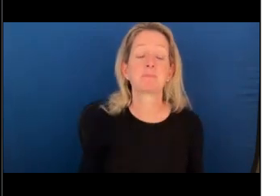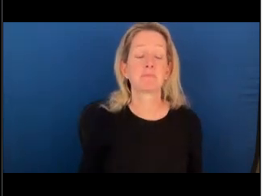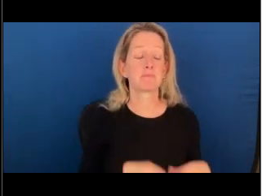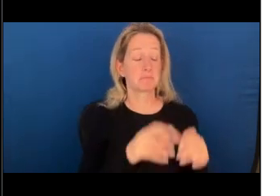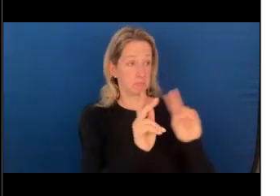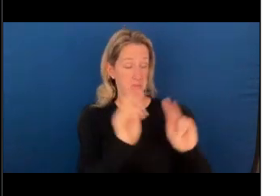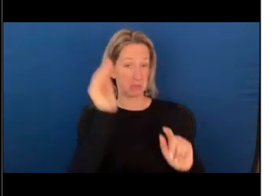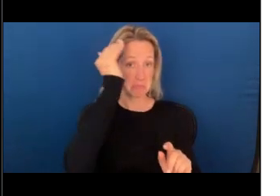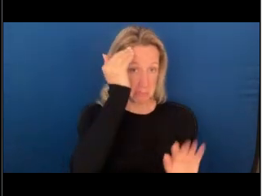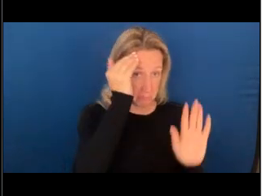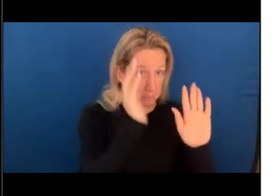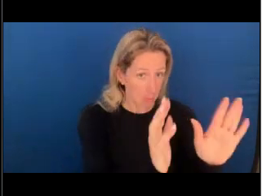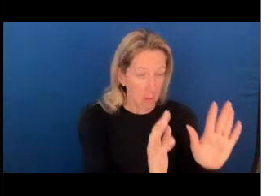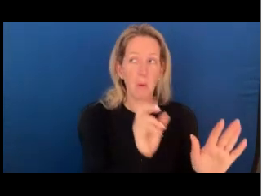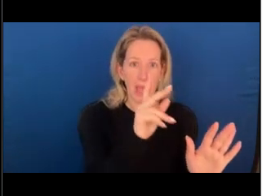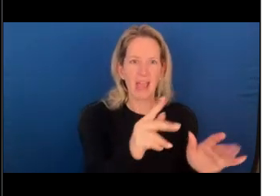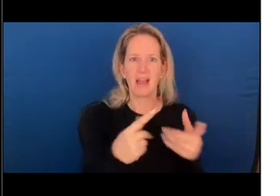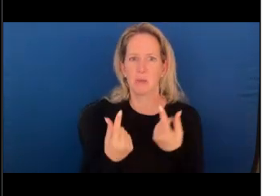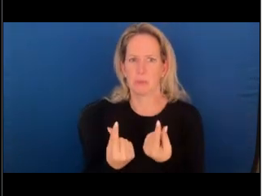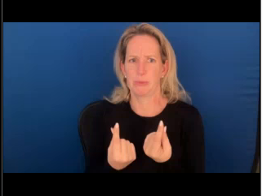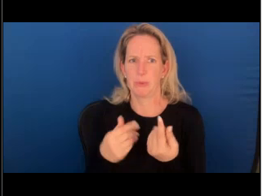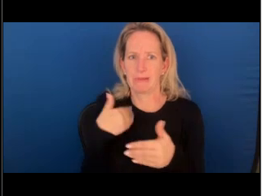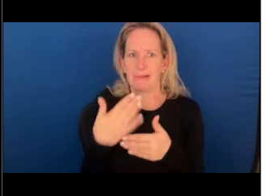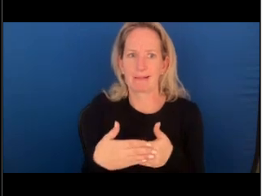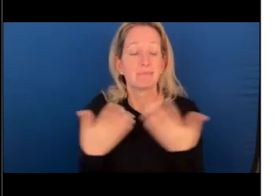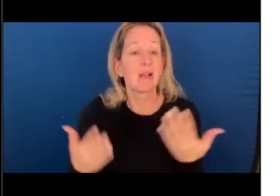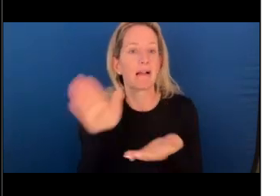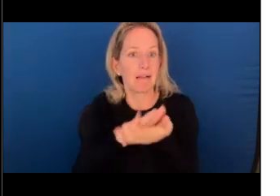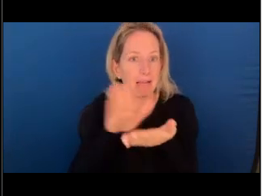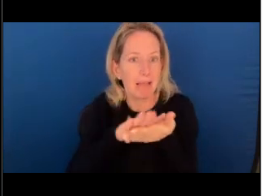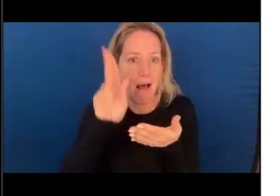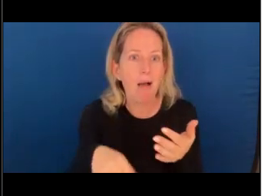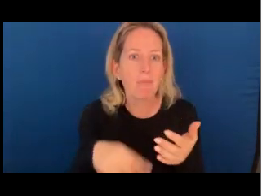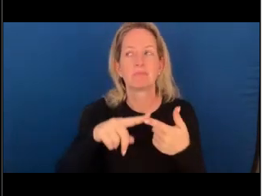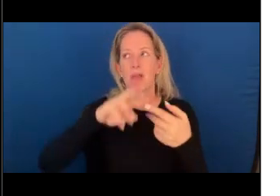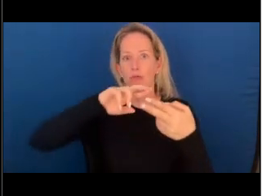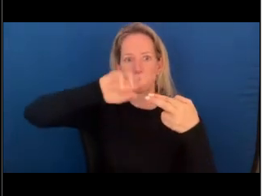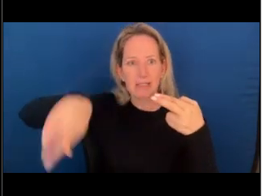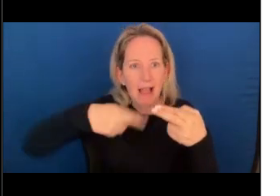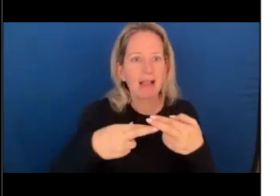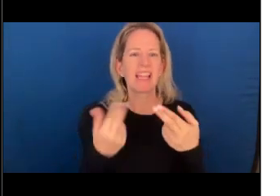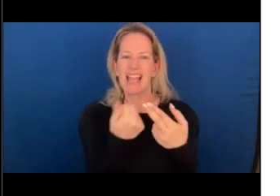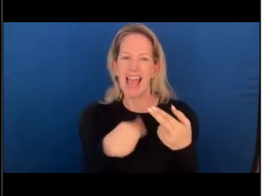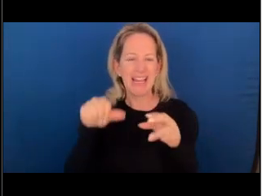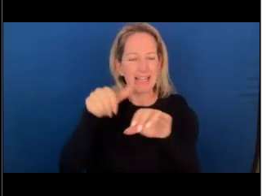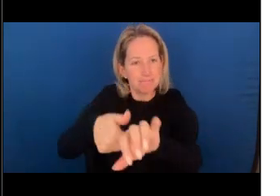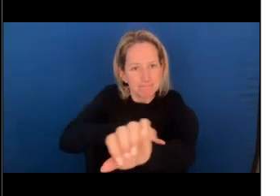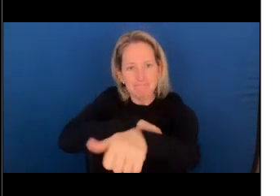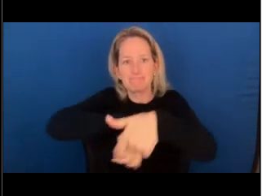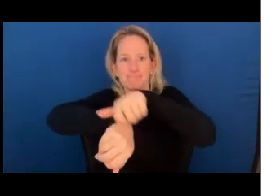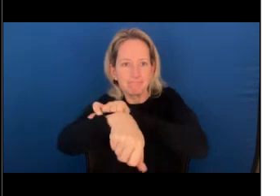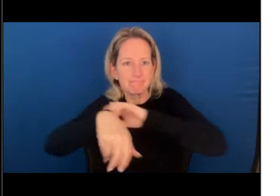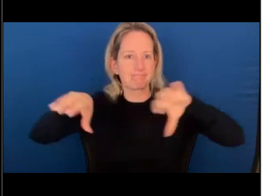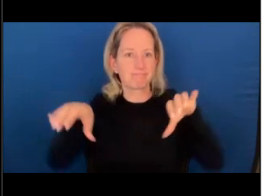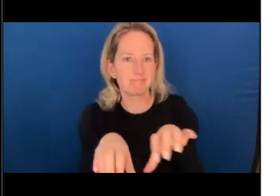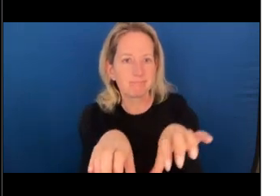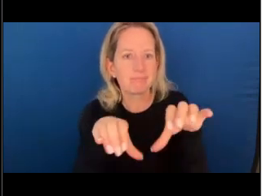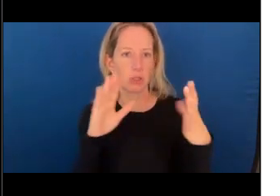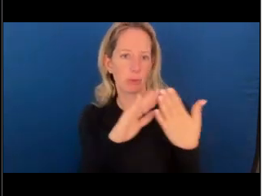direct engagement, things like cleanups or recycling initiatives, direct actions that individuals can take in their community. And all of